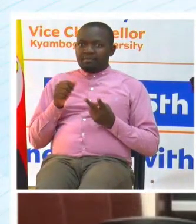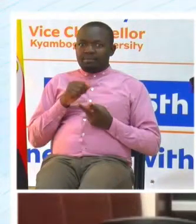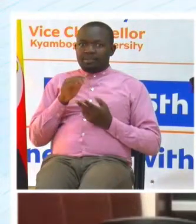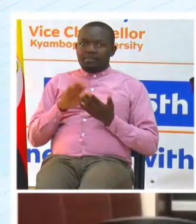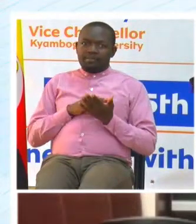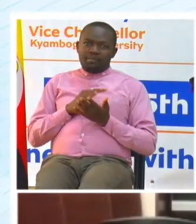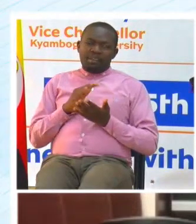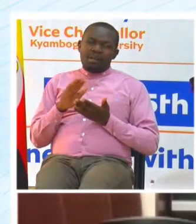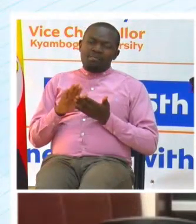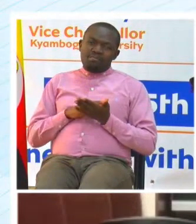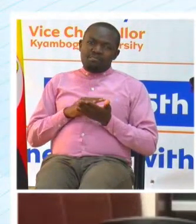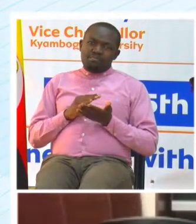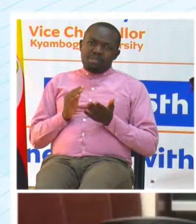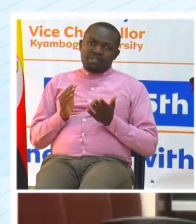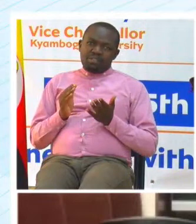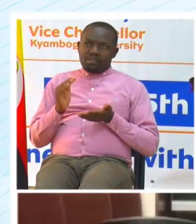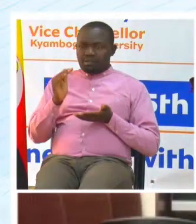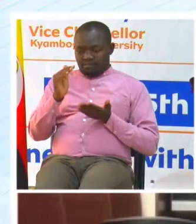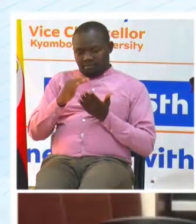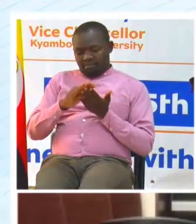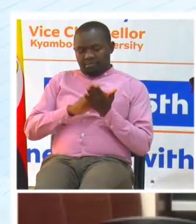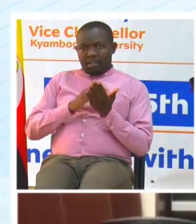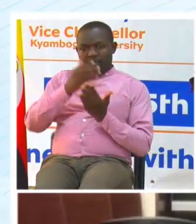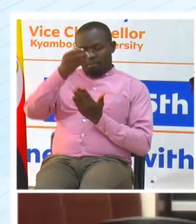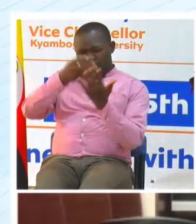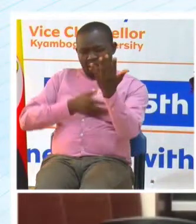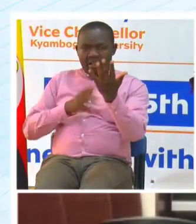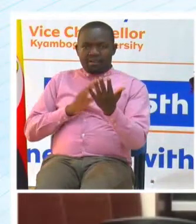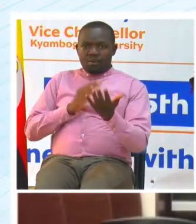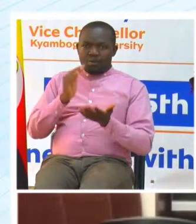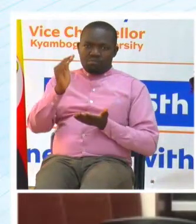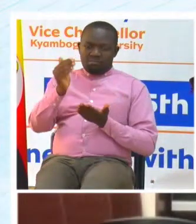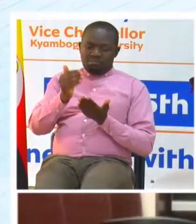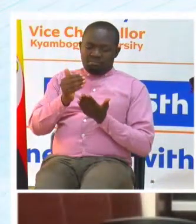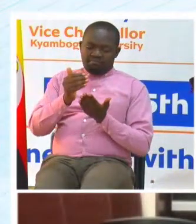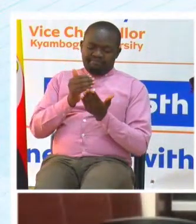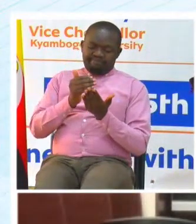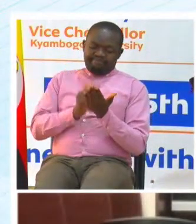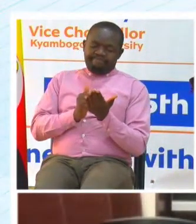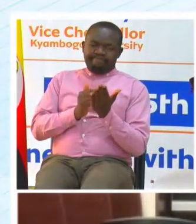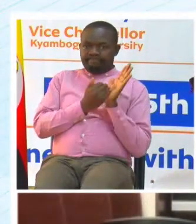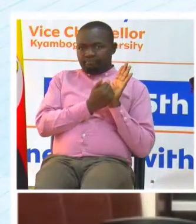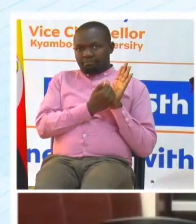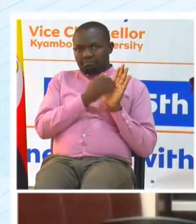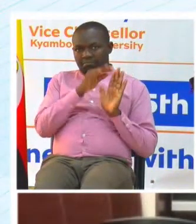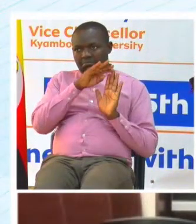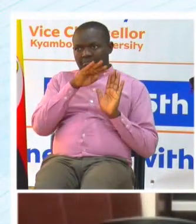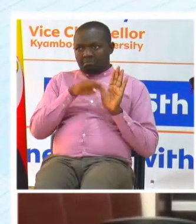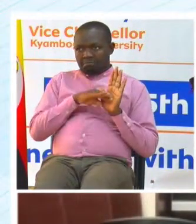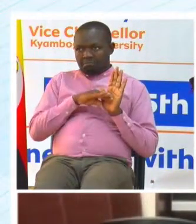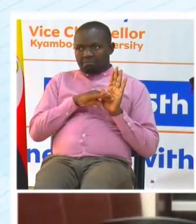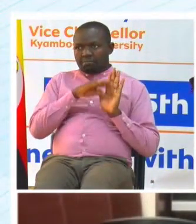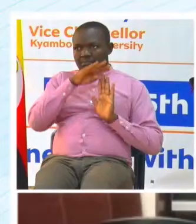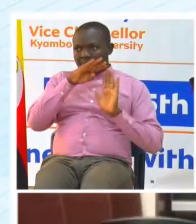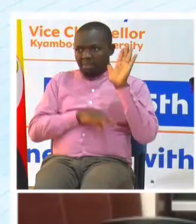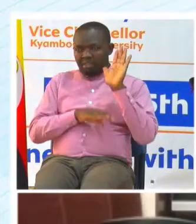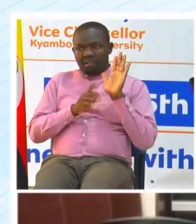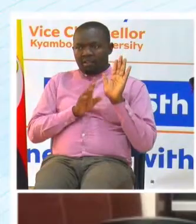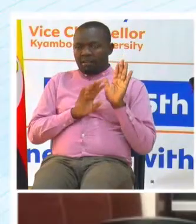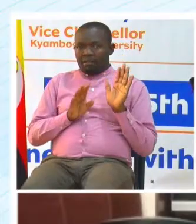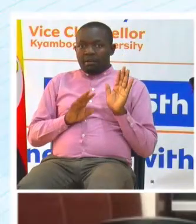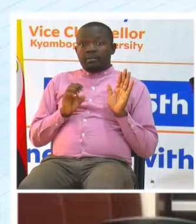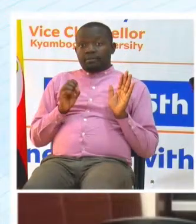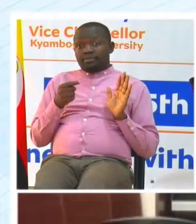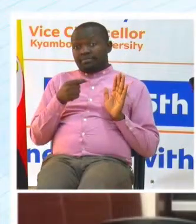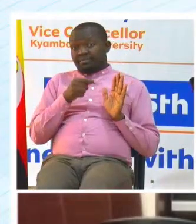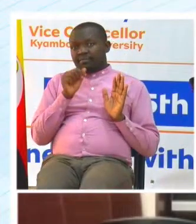short. Yes. Then also the application process will require you to do